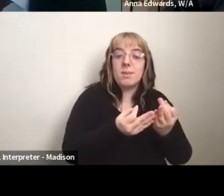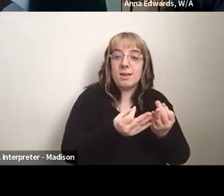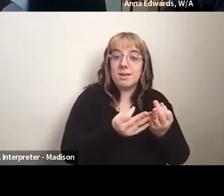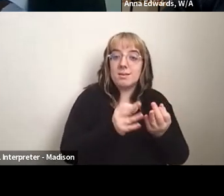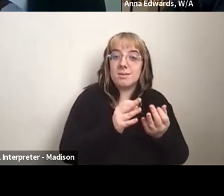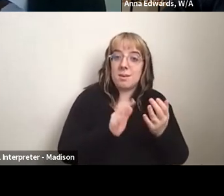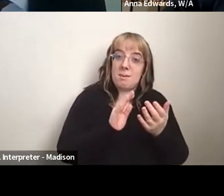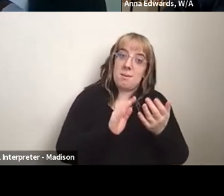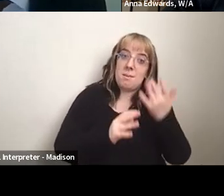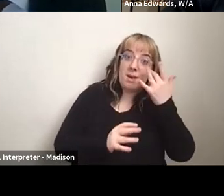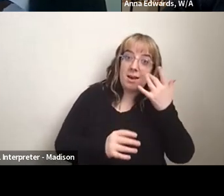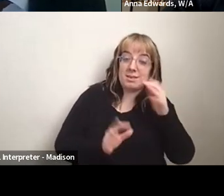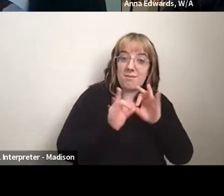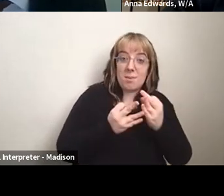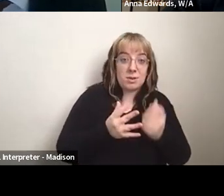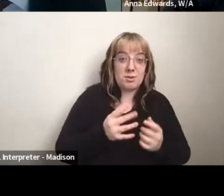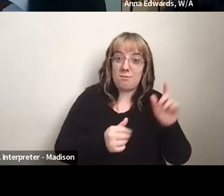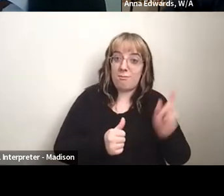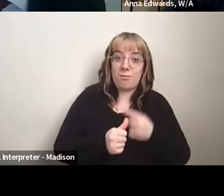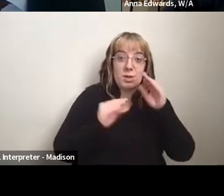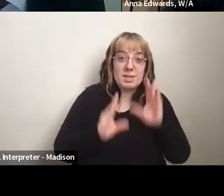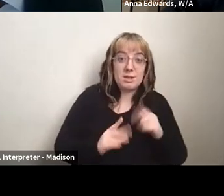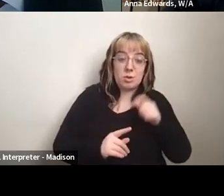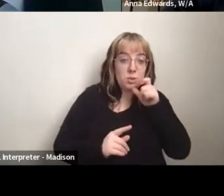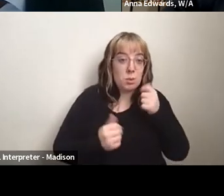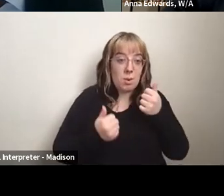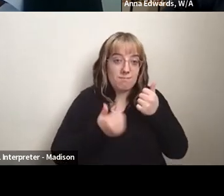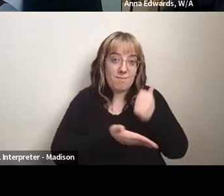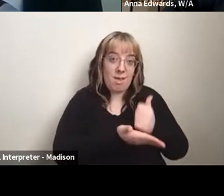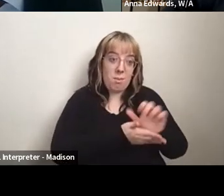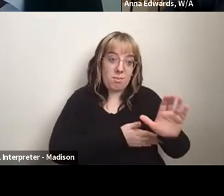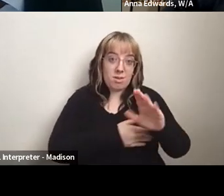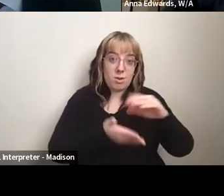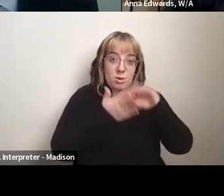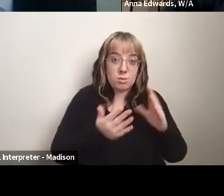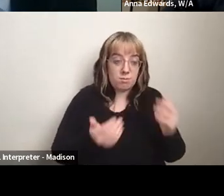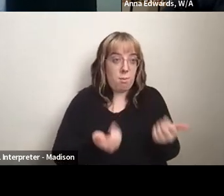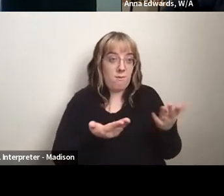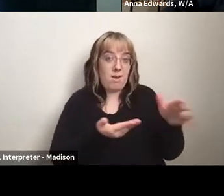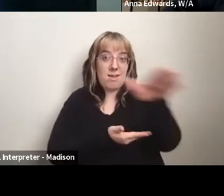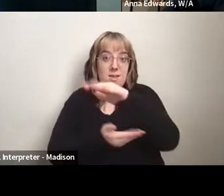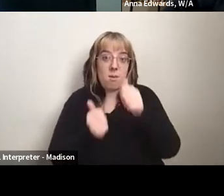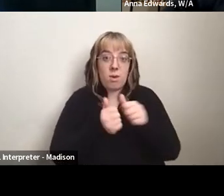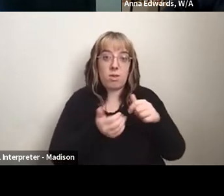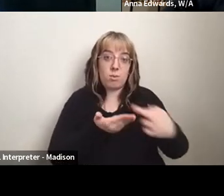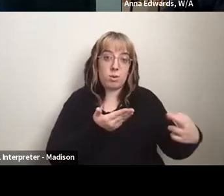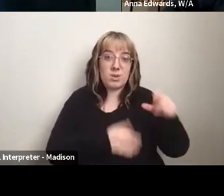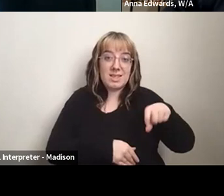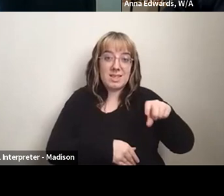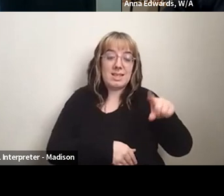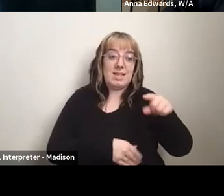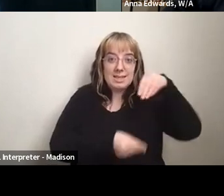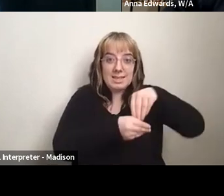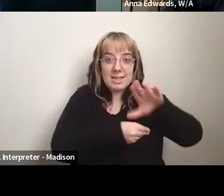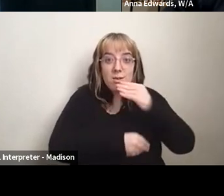first teachers of our students, and being able to give them the resources and put them in their homes, as